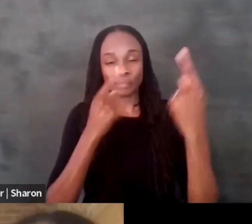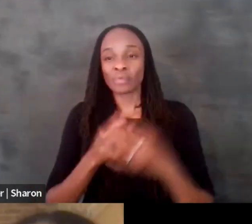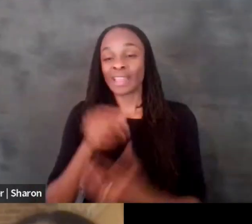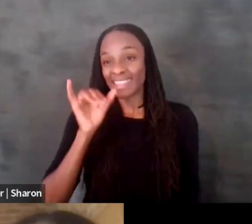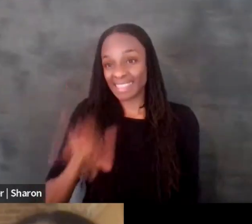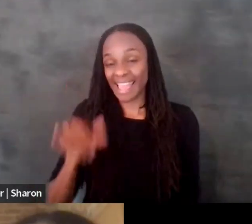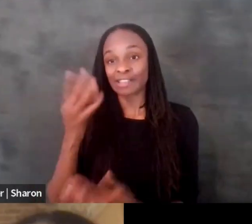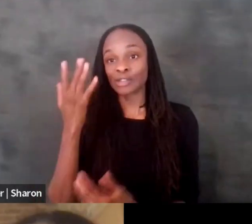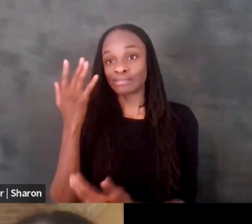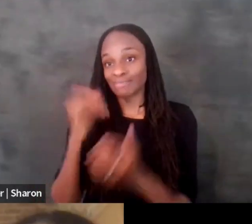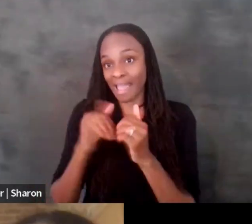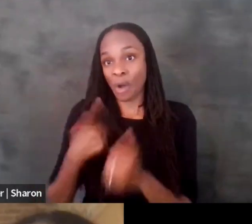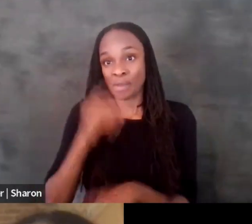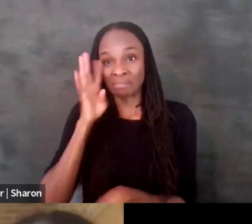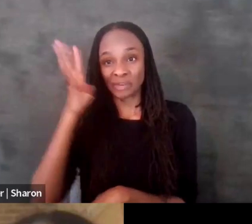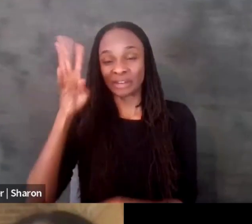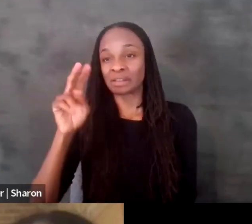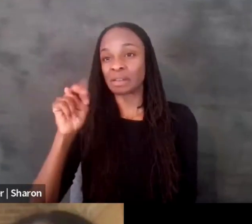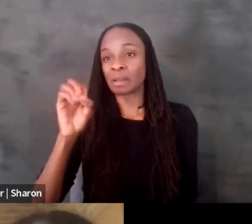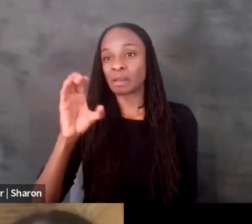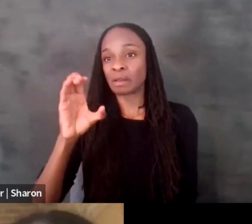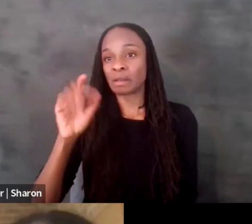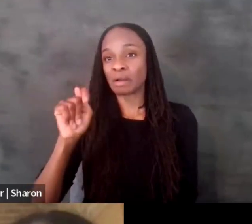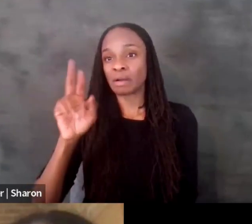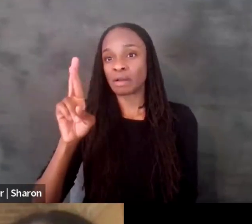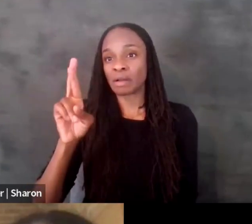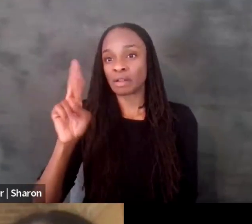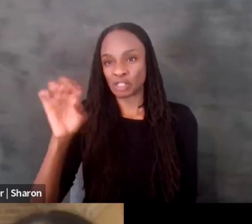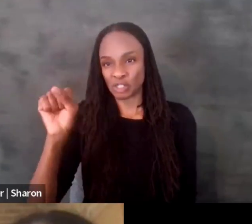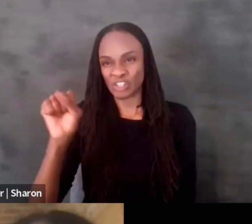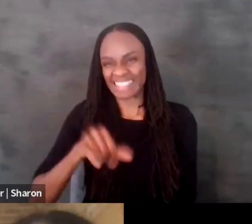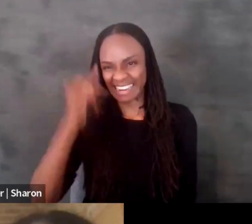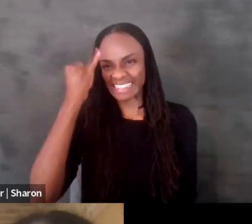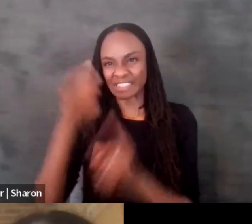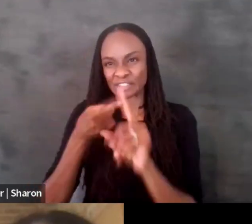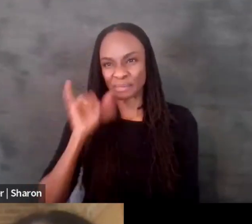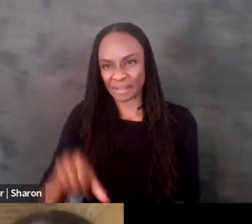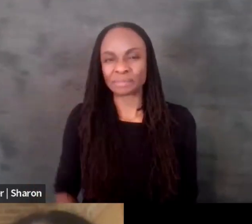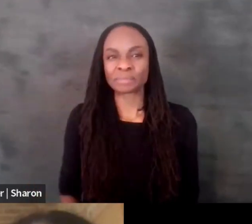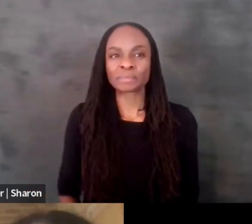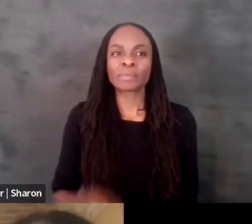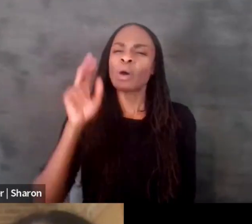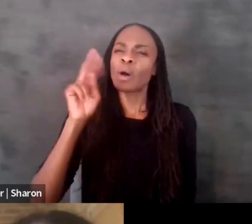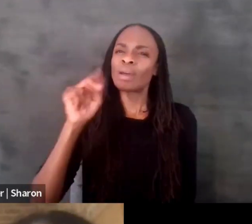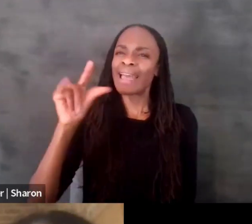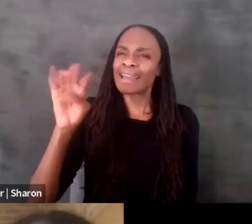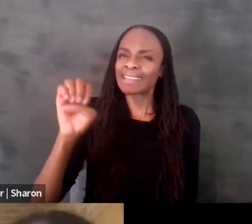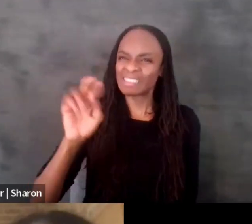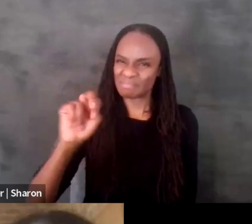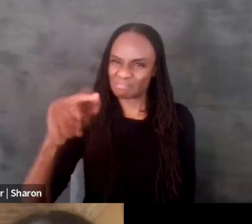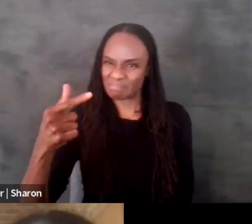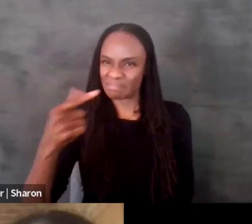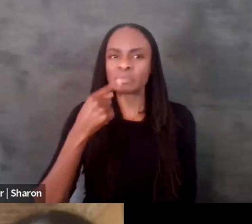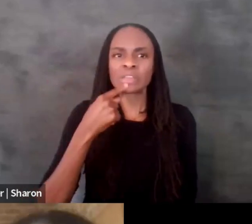came about. wow. And so, how did you, though, decide it was going to be